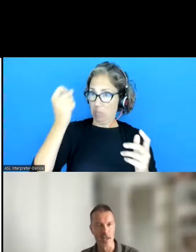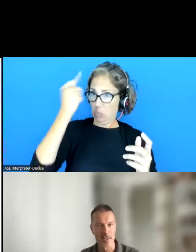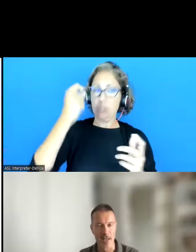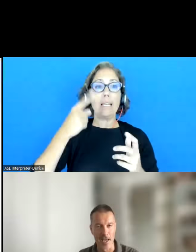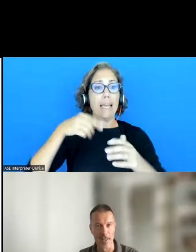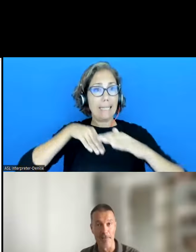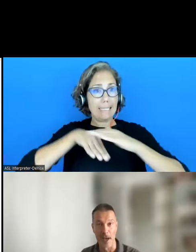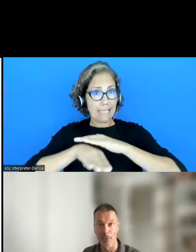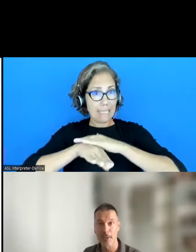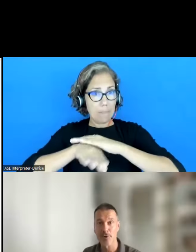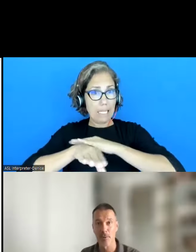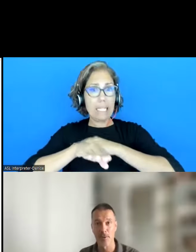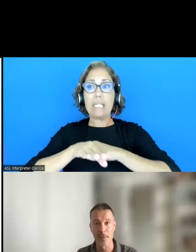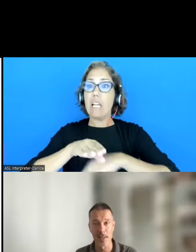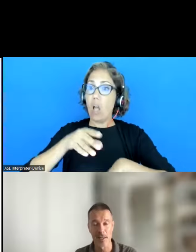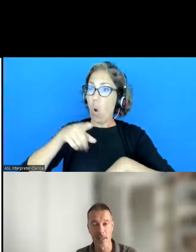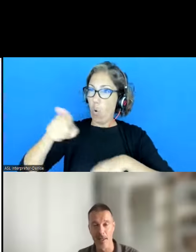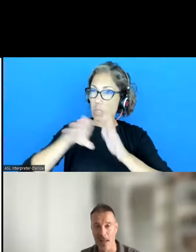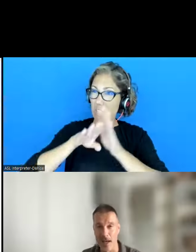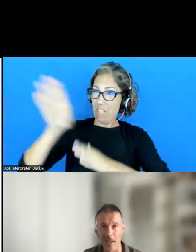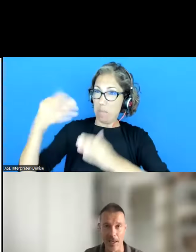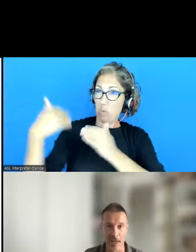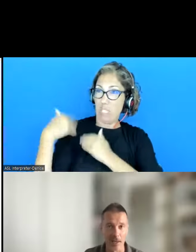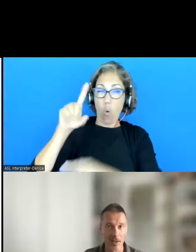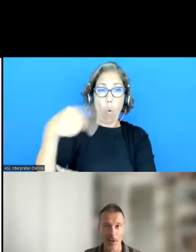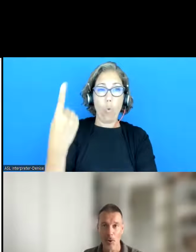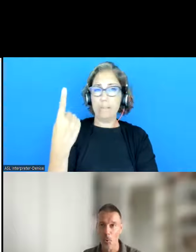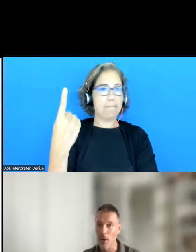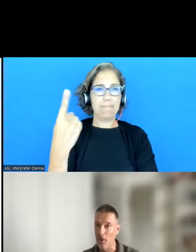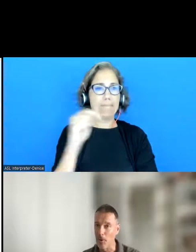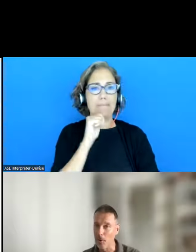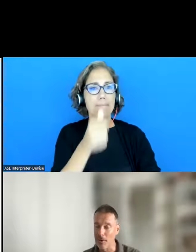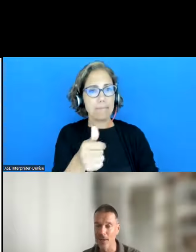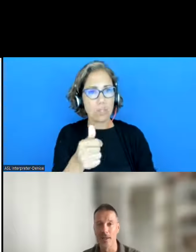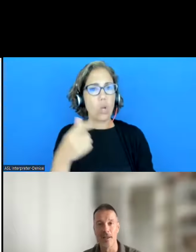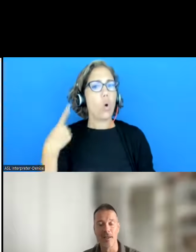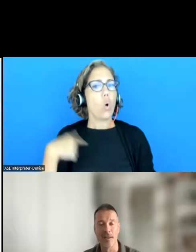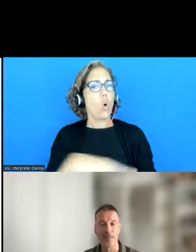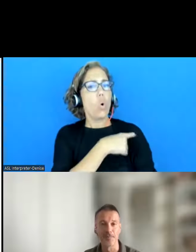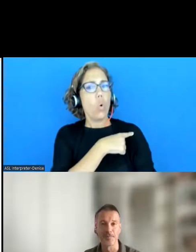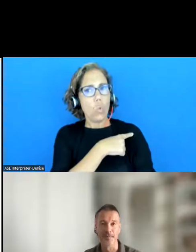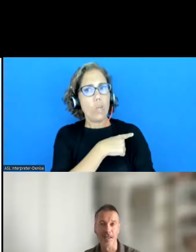not just a development responsibility like we are all